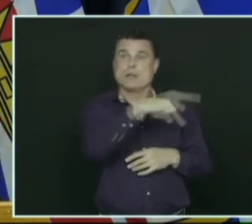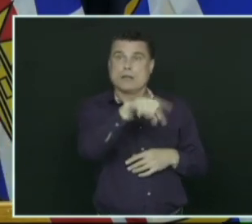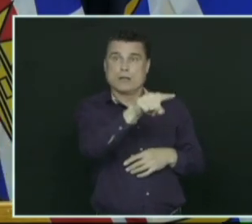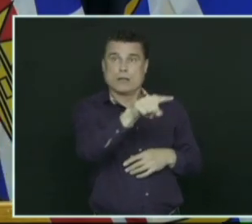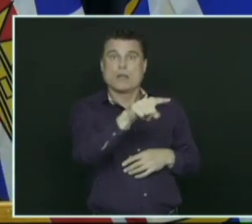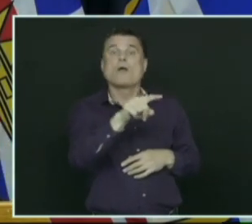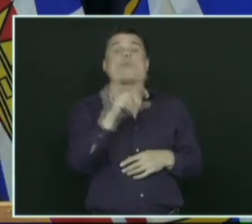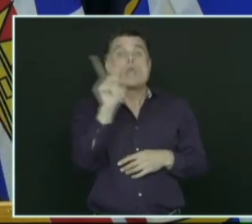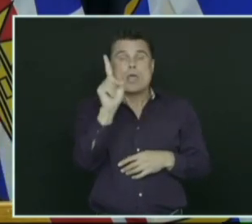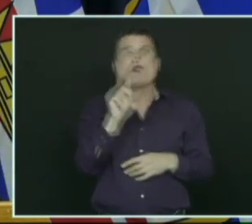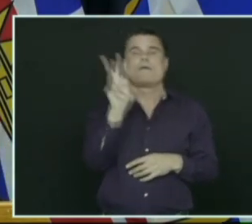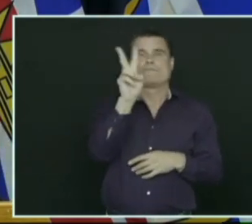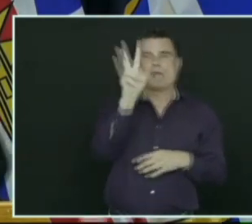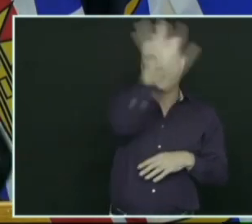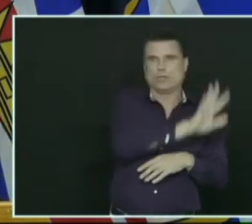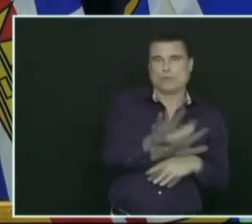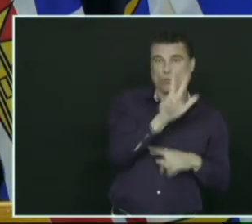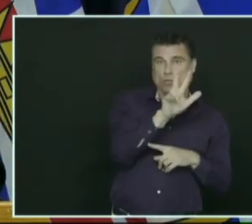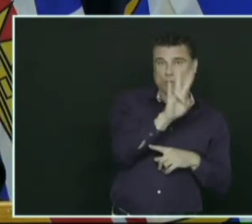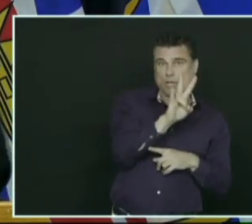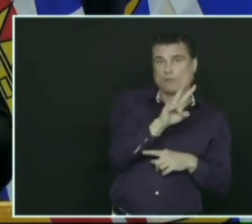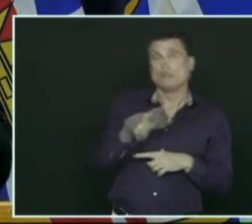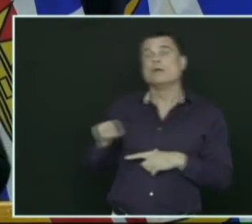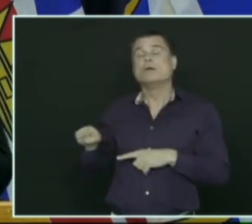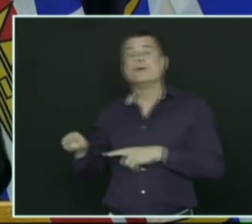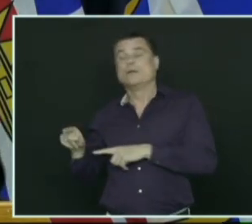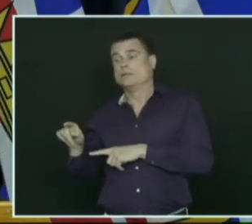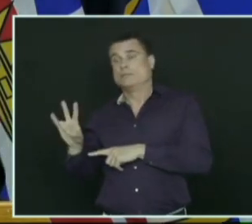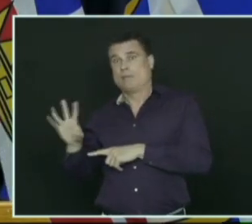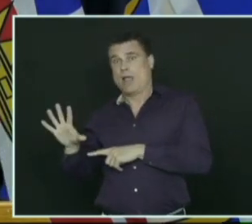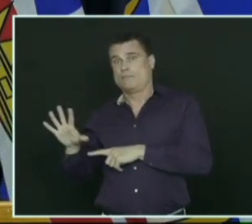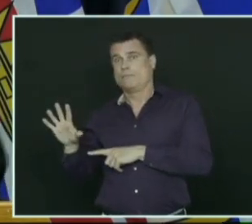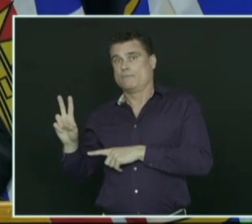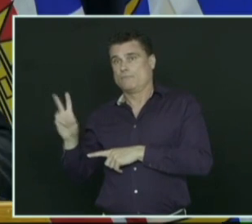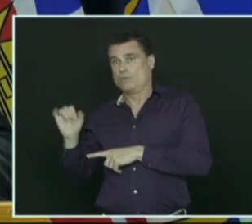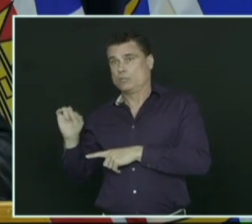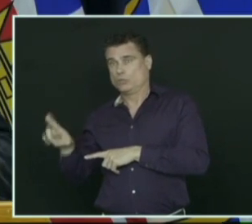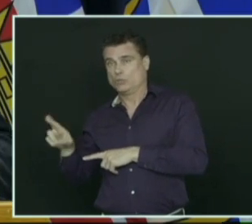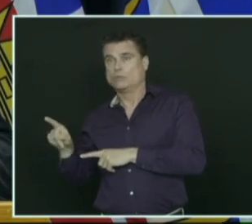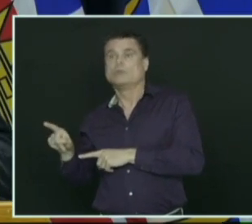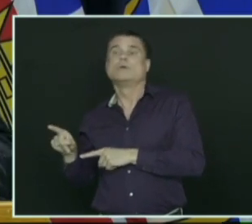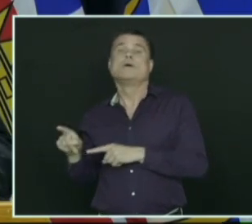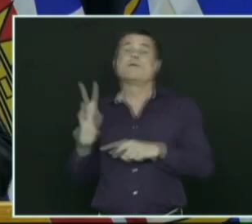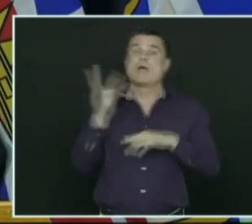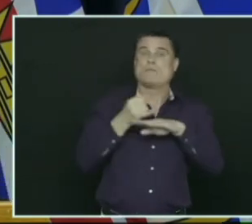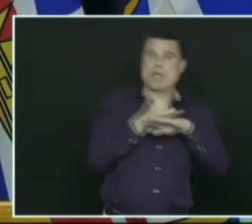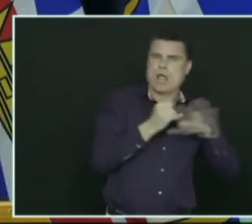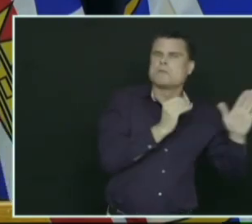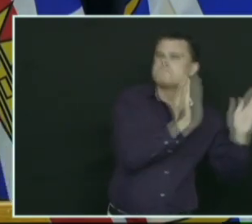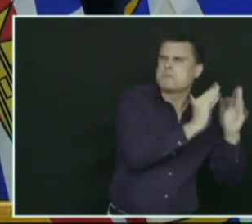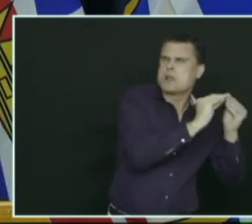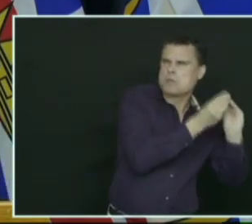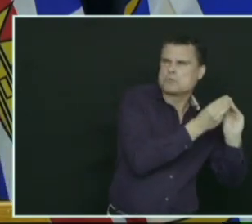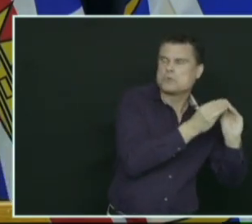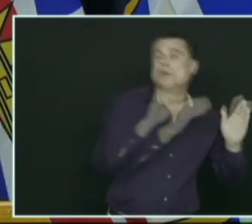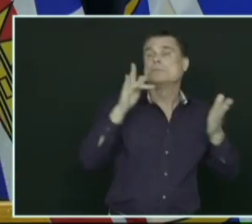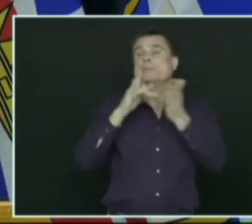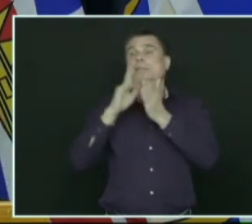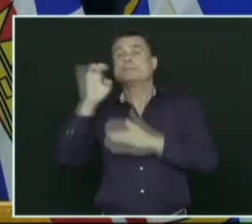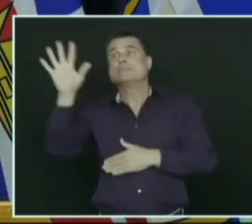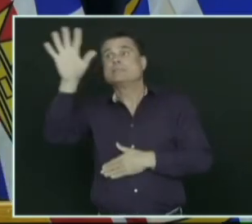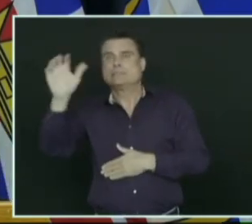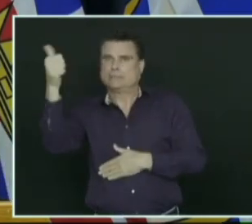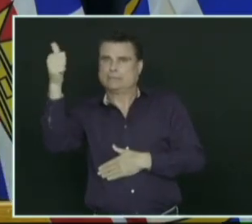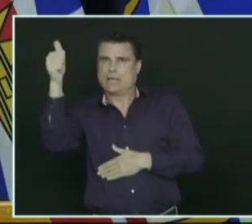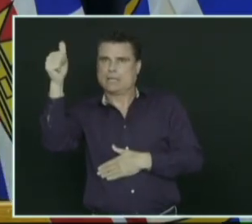might regularly be in acute care without an extraordinary effort by everybody in the healthcare system. I wanted to just say a